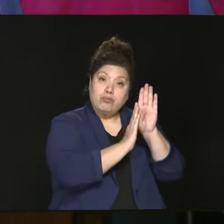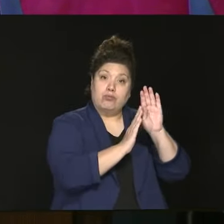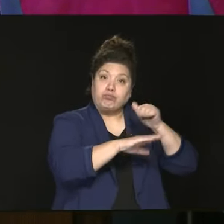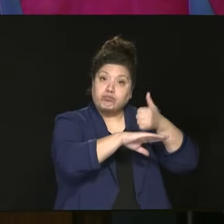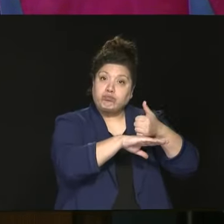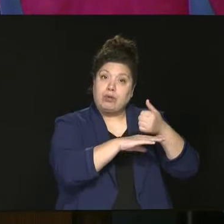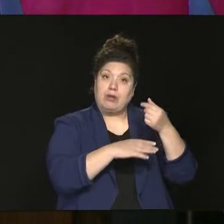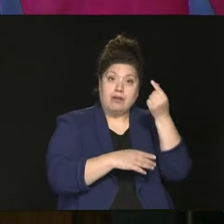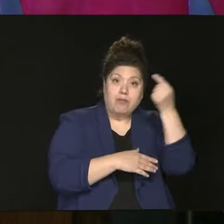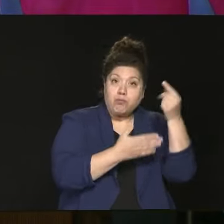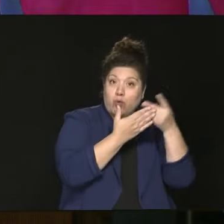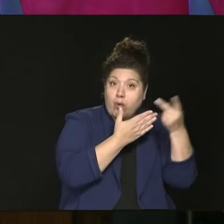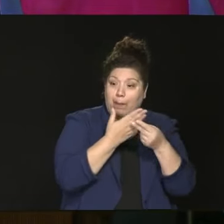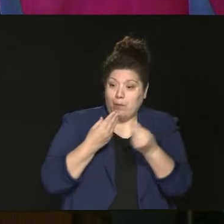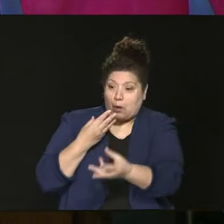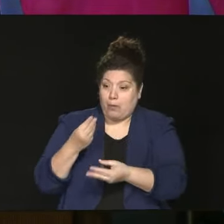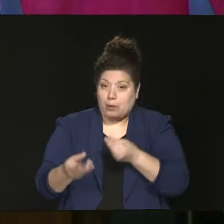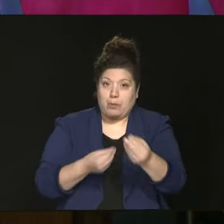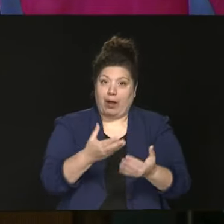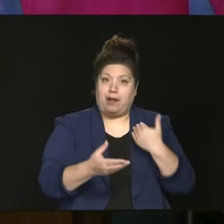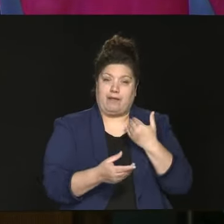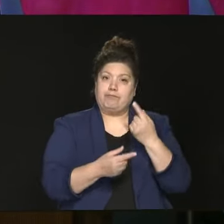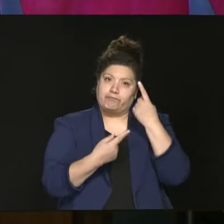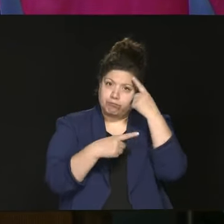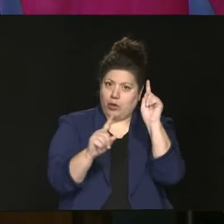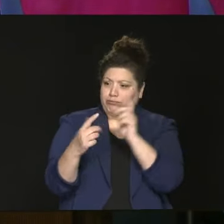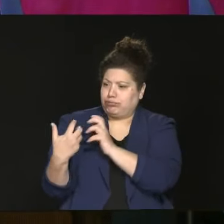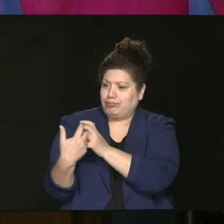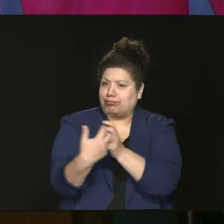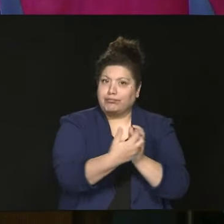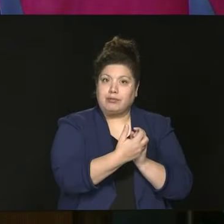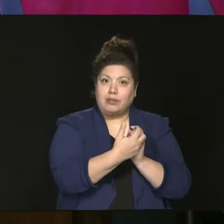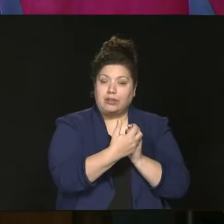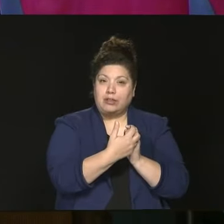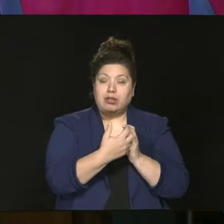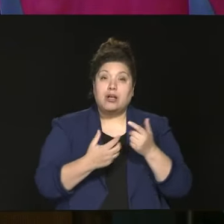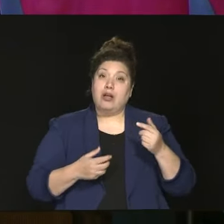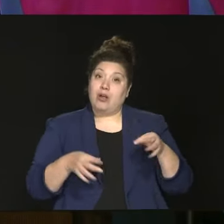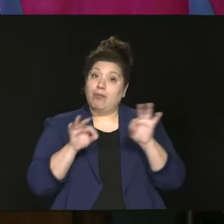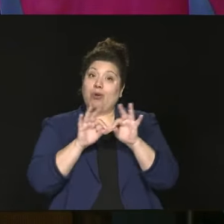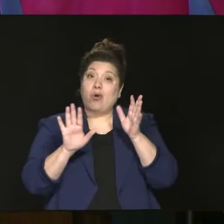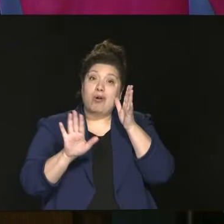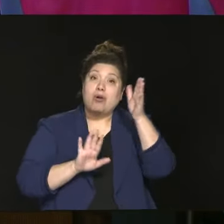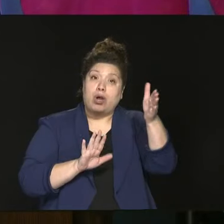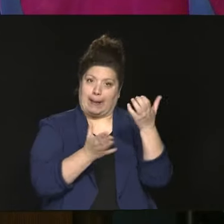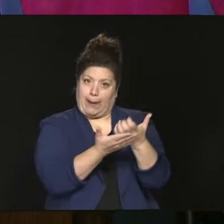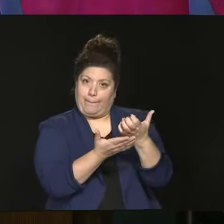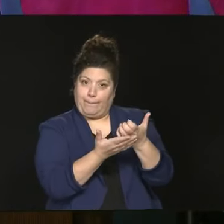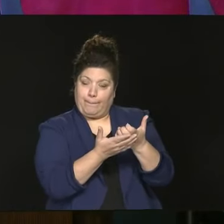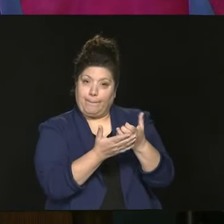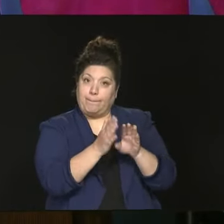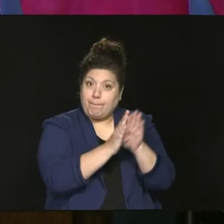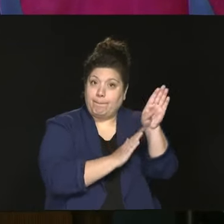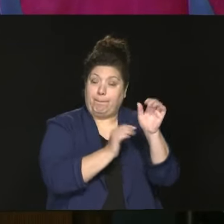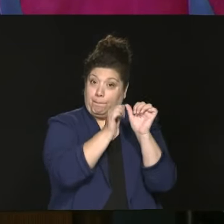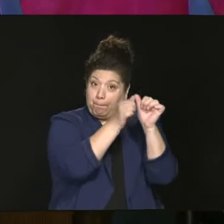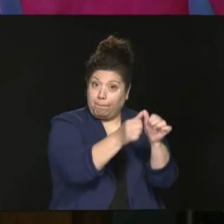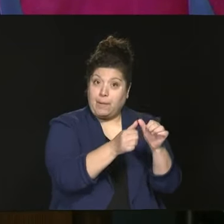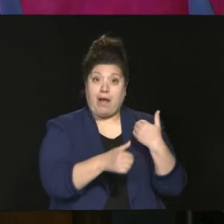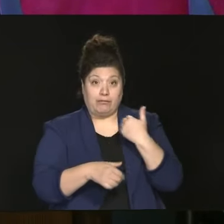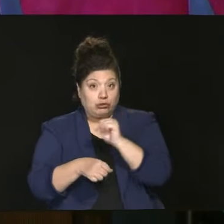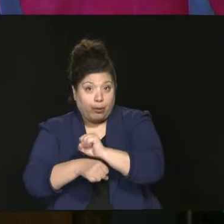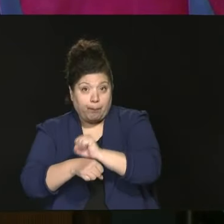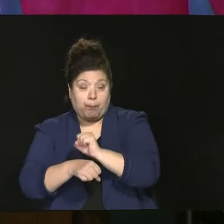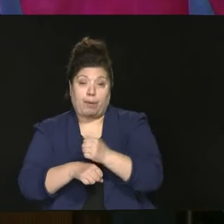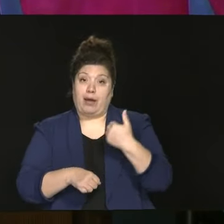we think the most important thing is to ensure that we have an economy coming out of this, that we have great jobs, that we have strong businesses, that we have not-for-profits